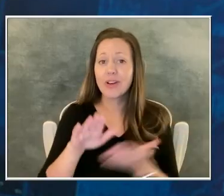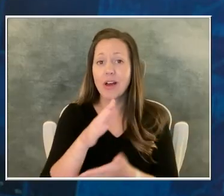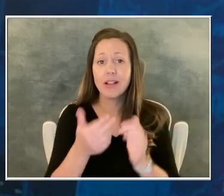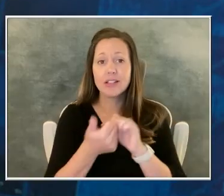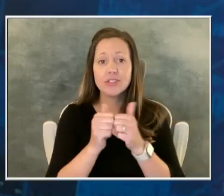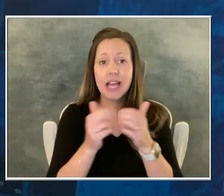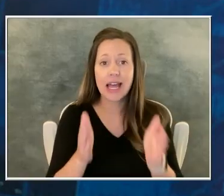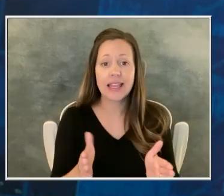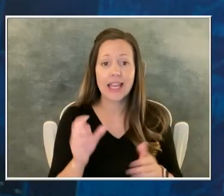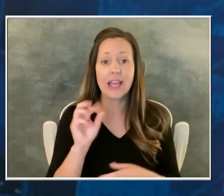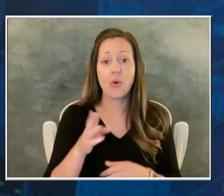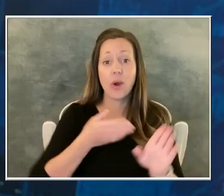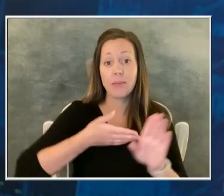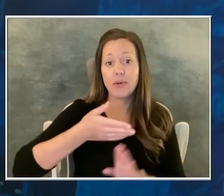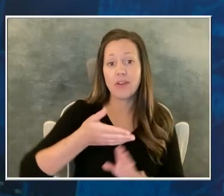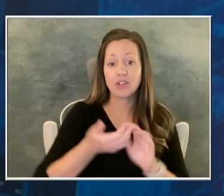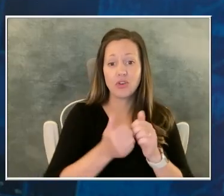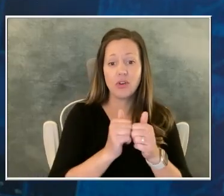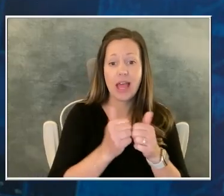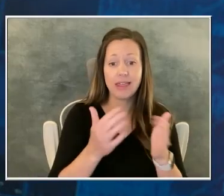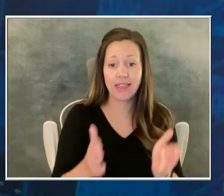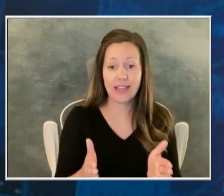or professional athletes even, and